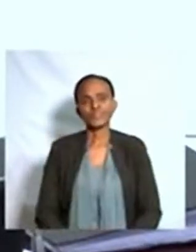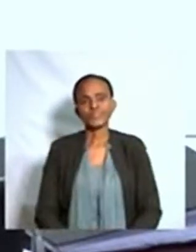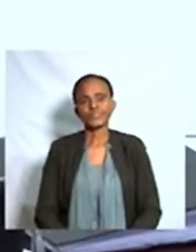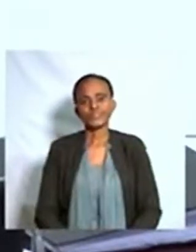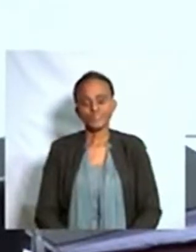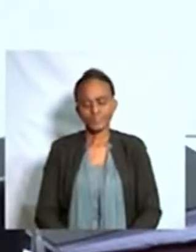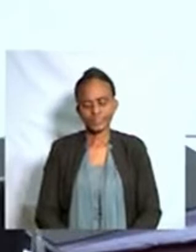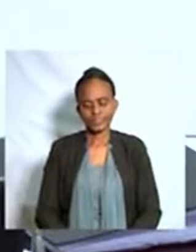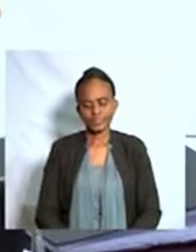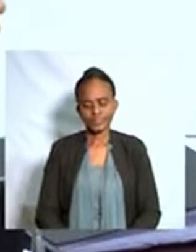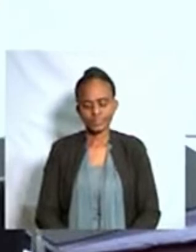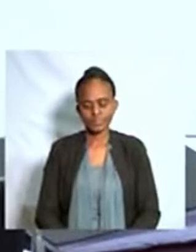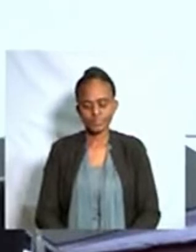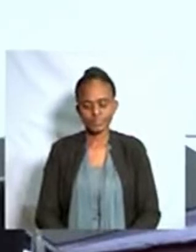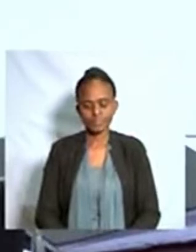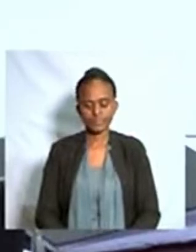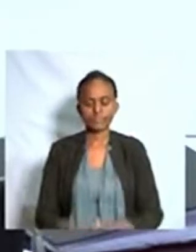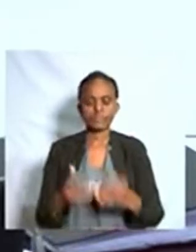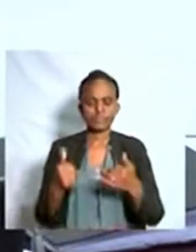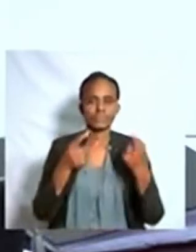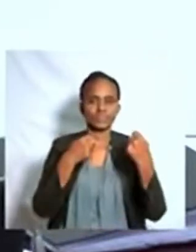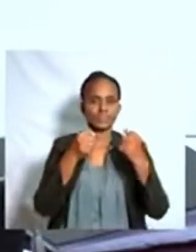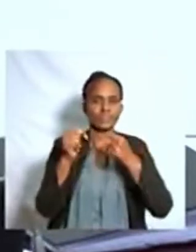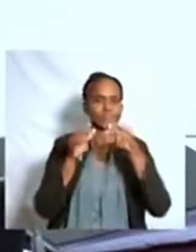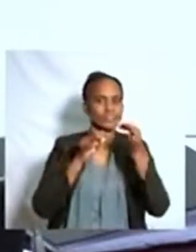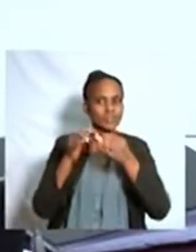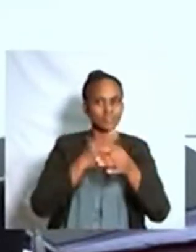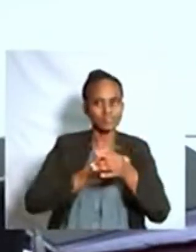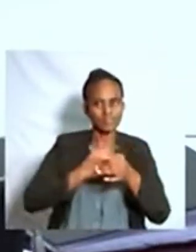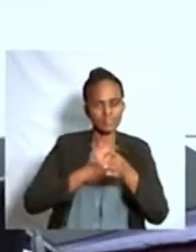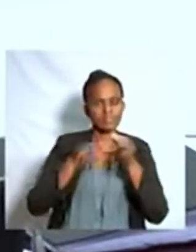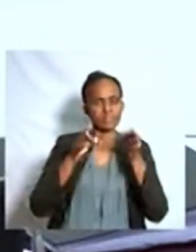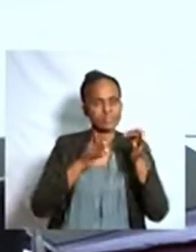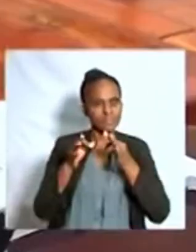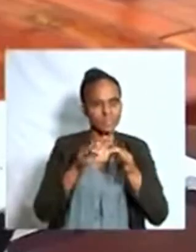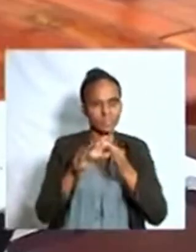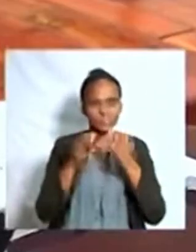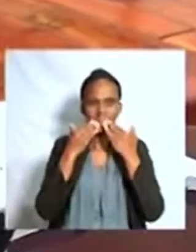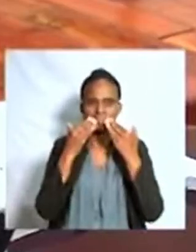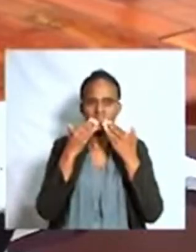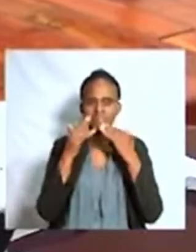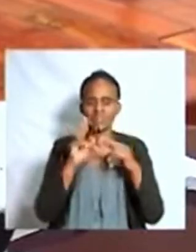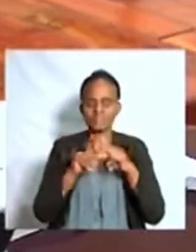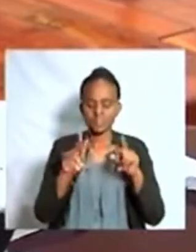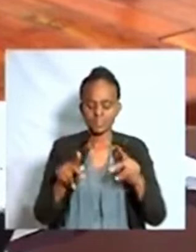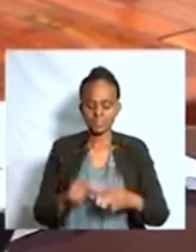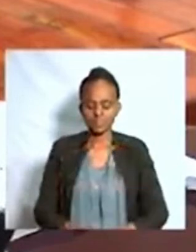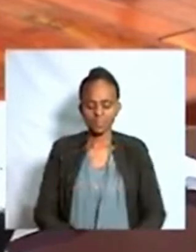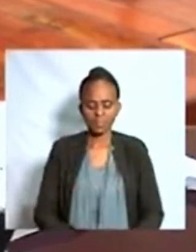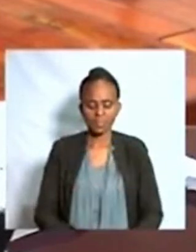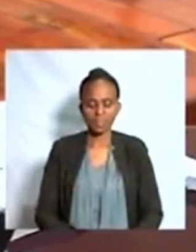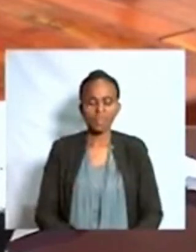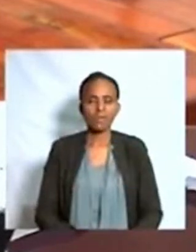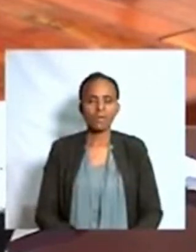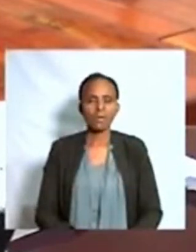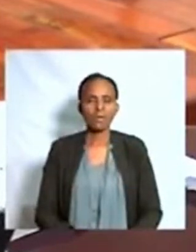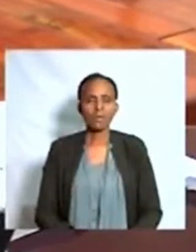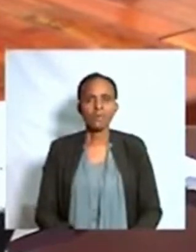He asked at first, so you are trying to explain. Please explain. Thank you, Chair.